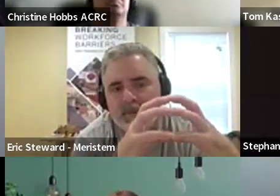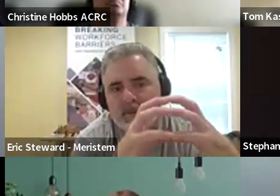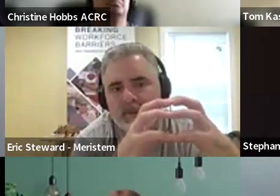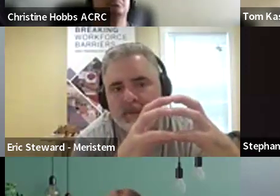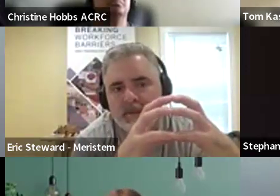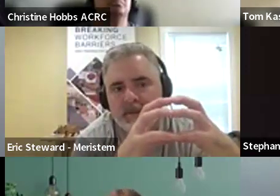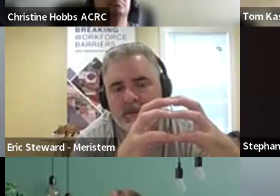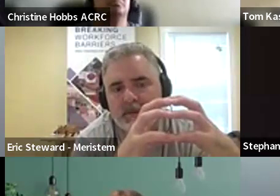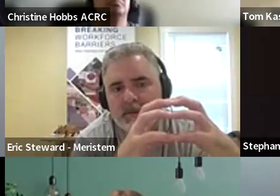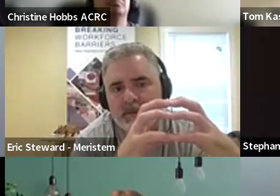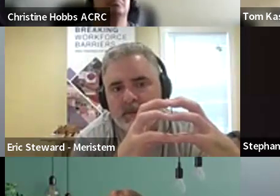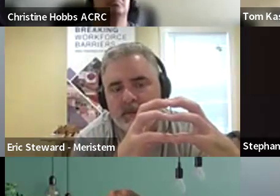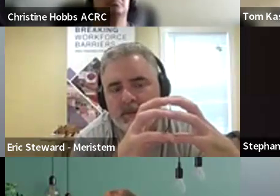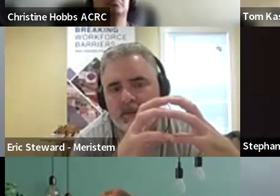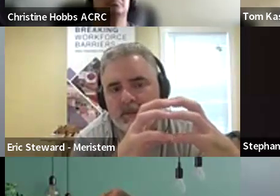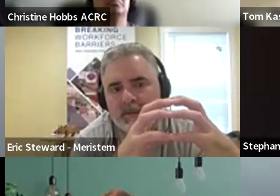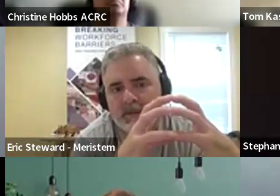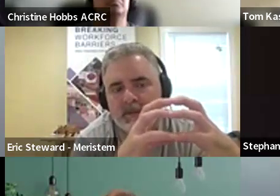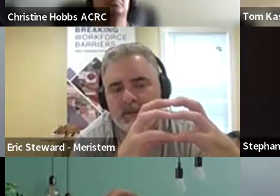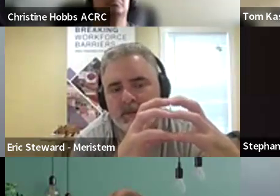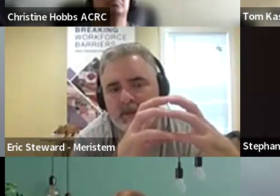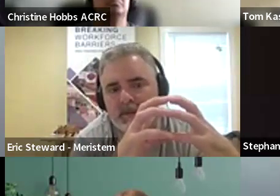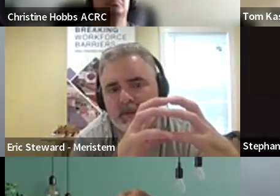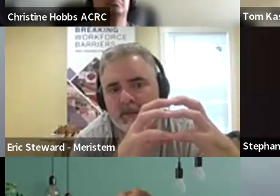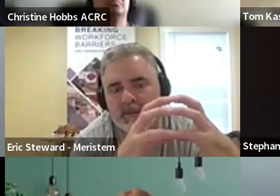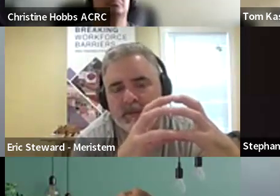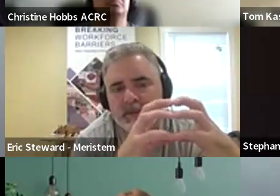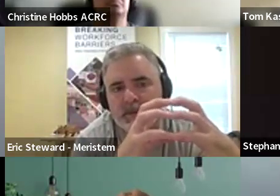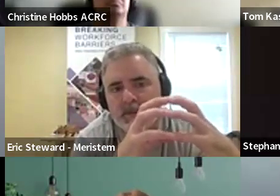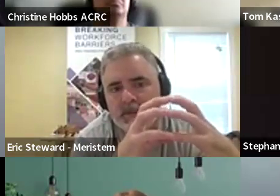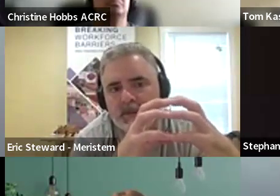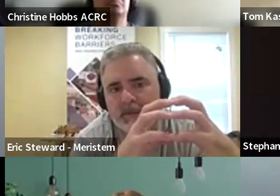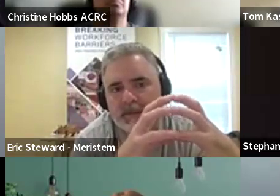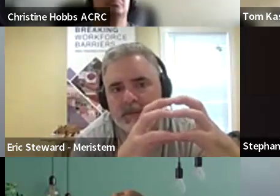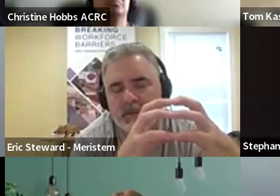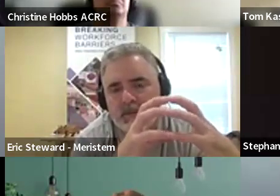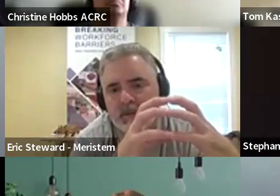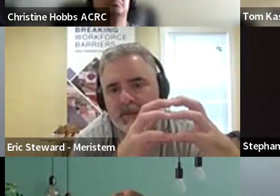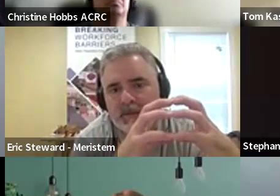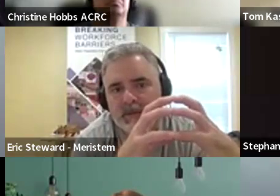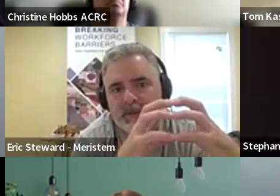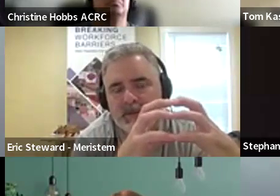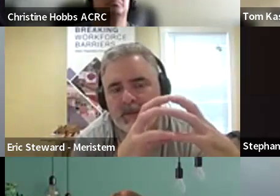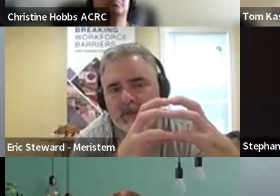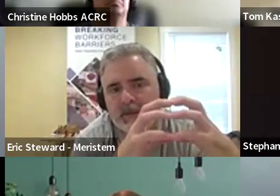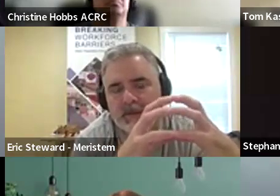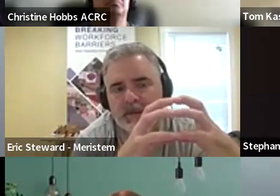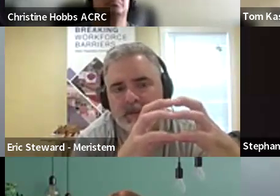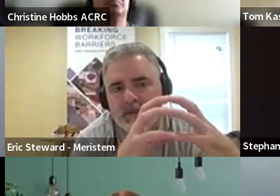going to show you past projects that we have worked on. So let me share this